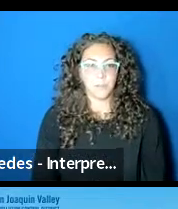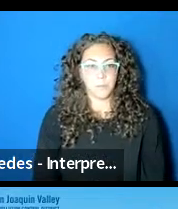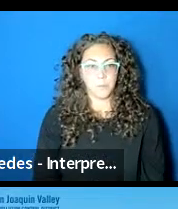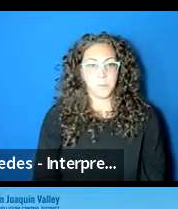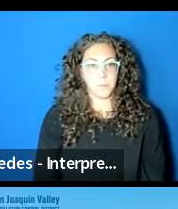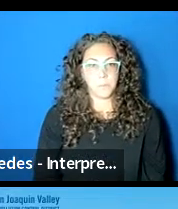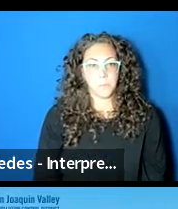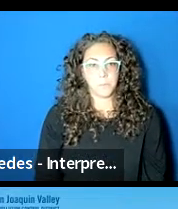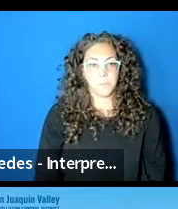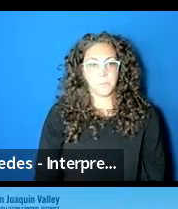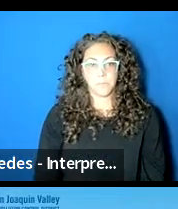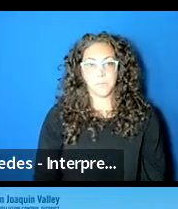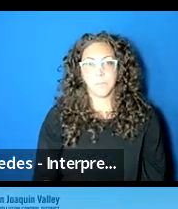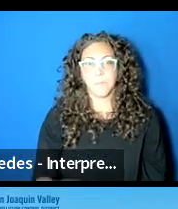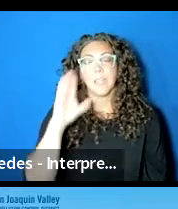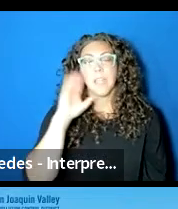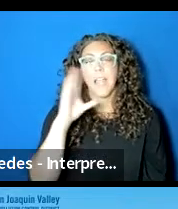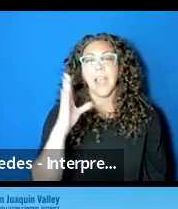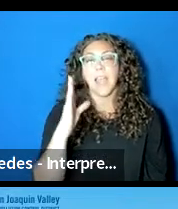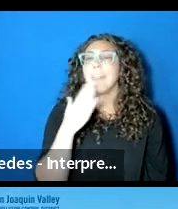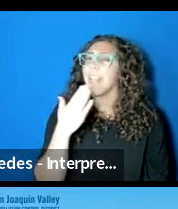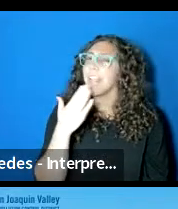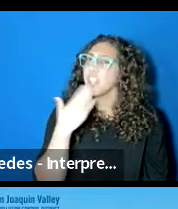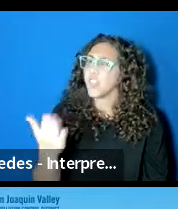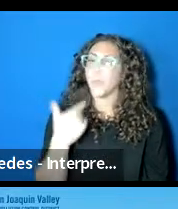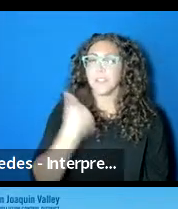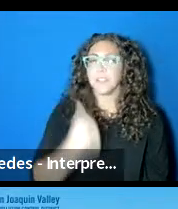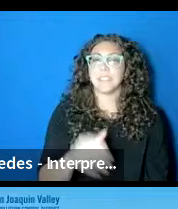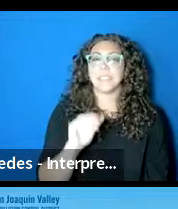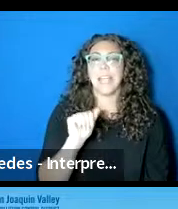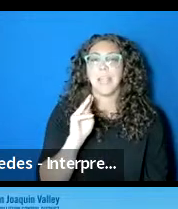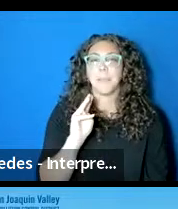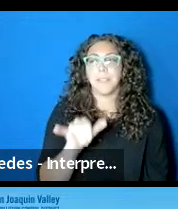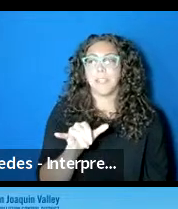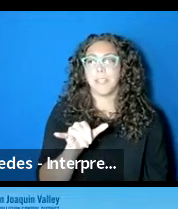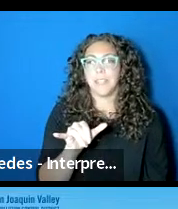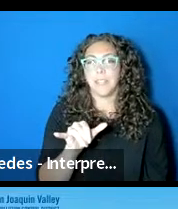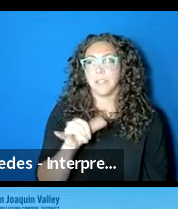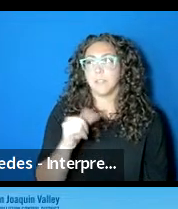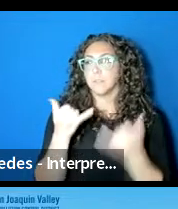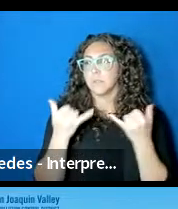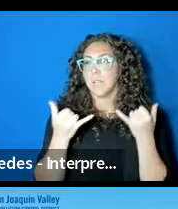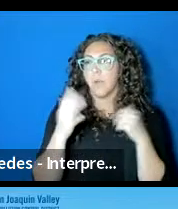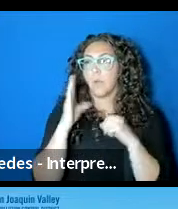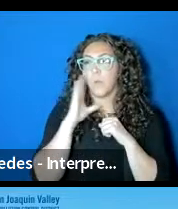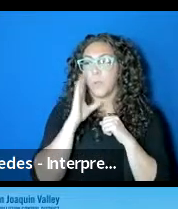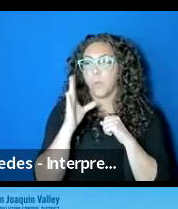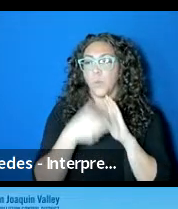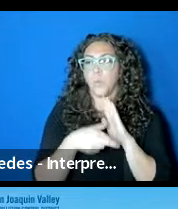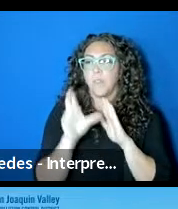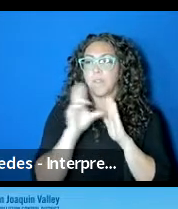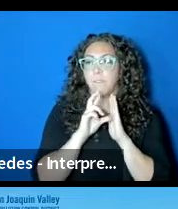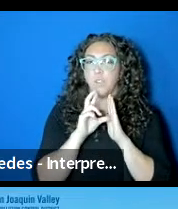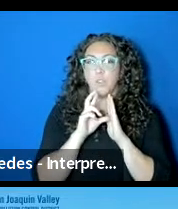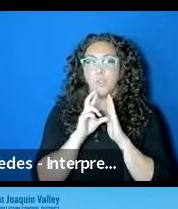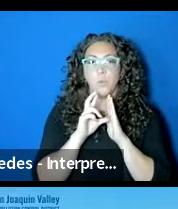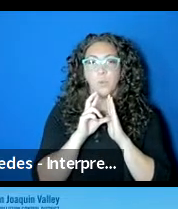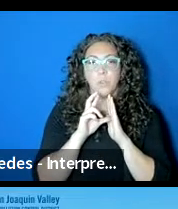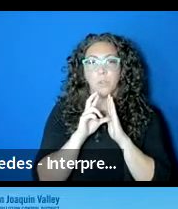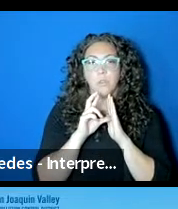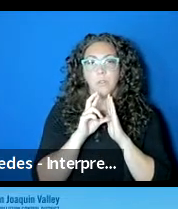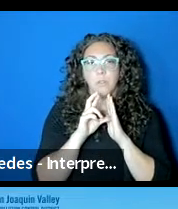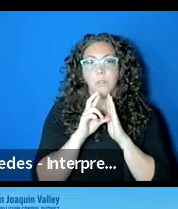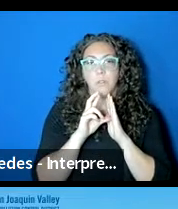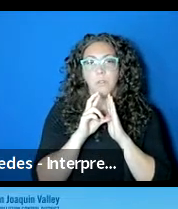This is Amy. With that said, we're going to review the action item tracker. As we're reviewing this, Rocio's going to go through